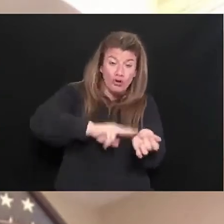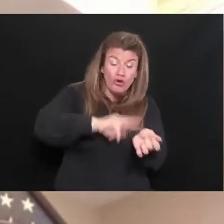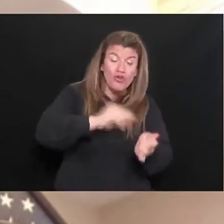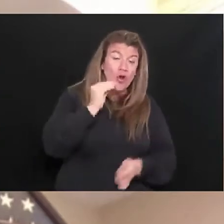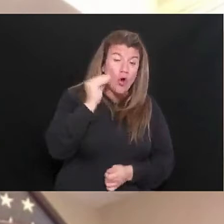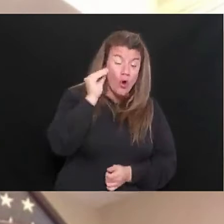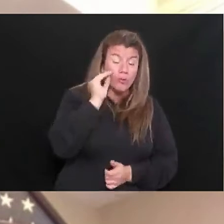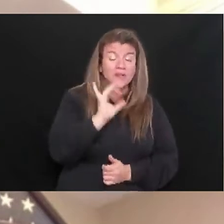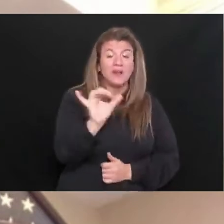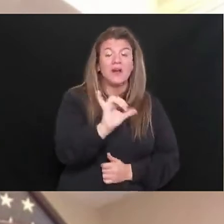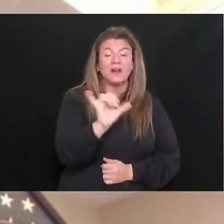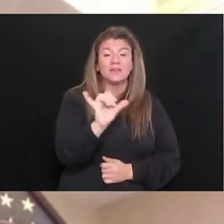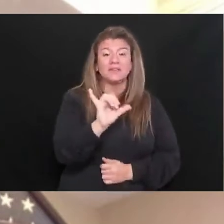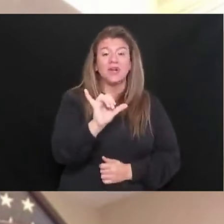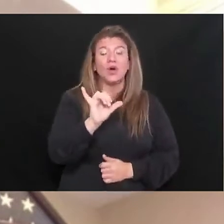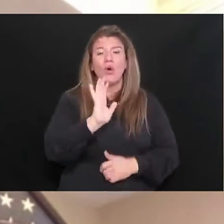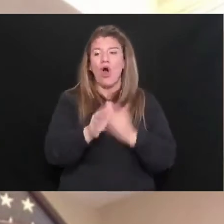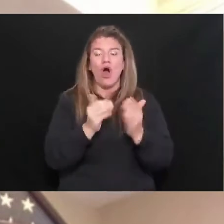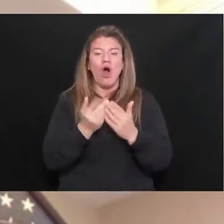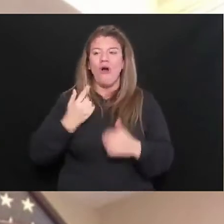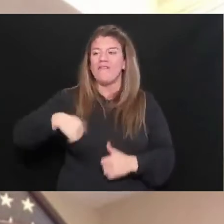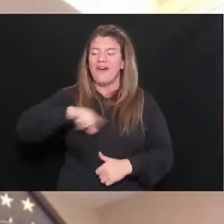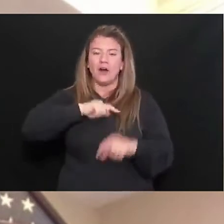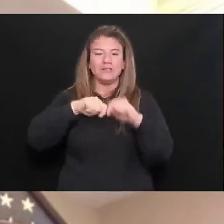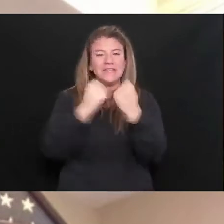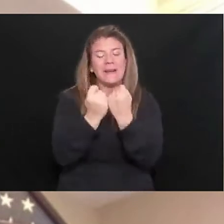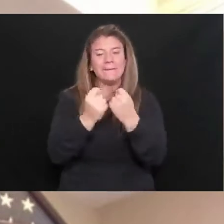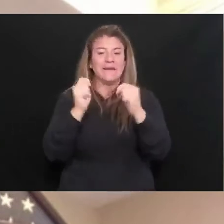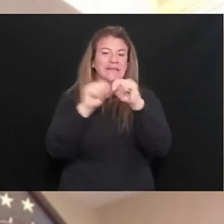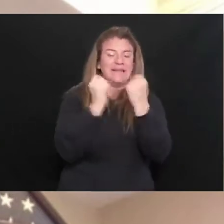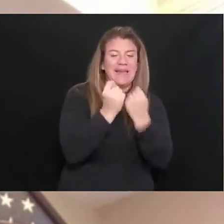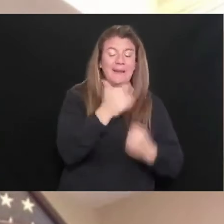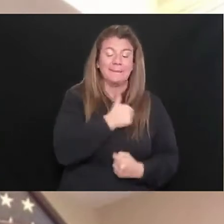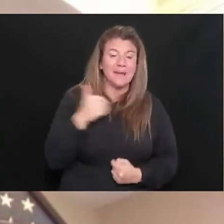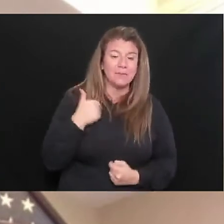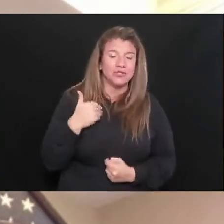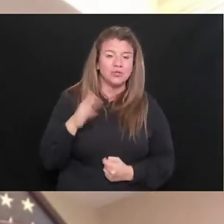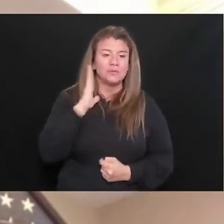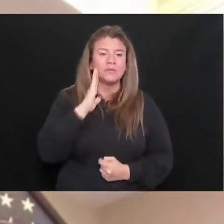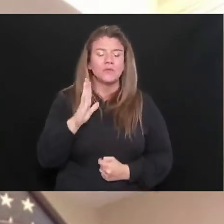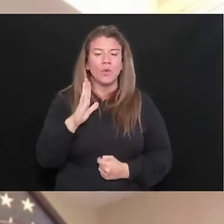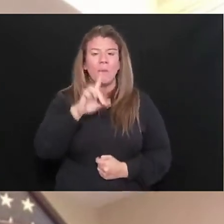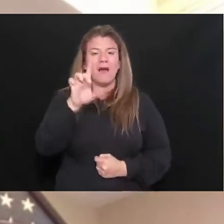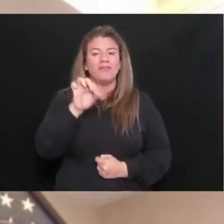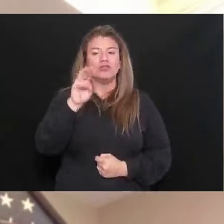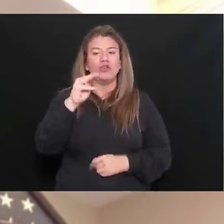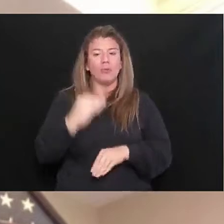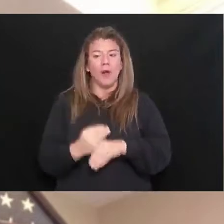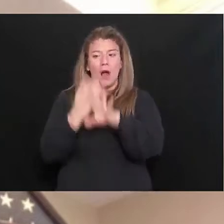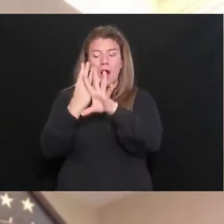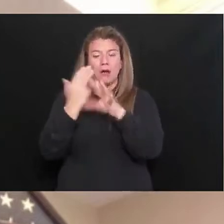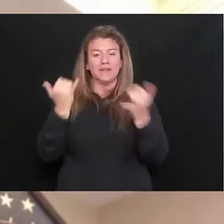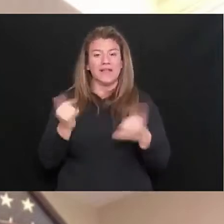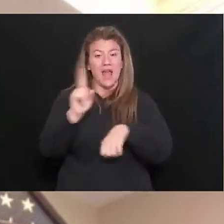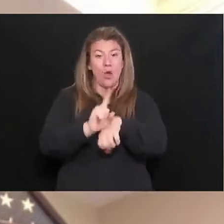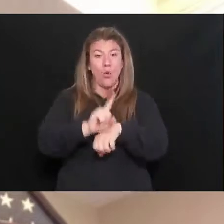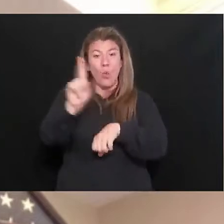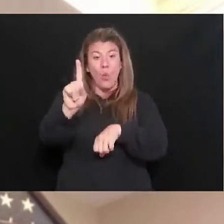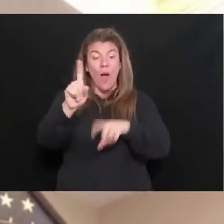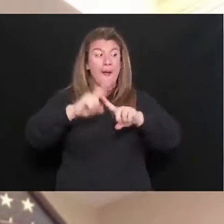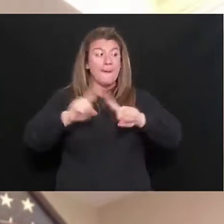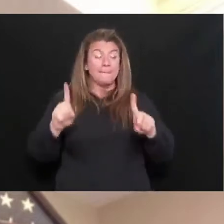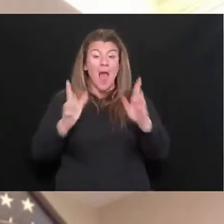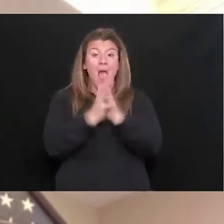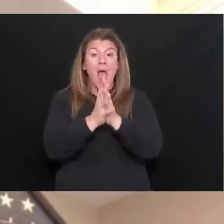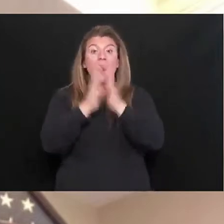as all of our team and team members. Will be on a Zoom with them at 1 o'clock today, but a lot of